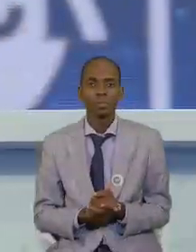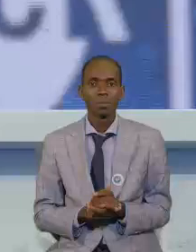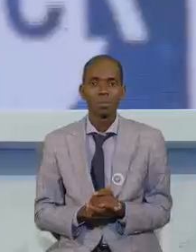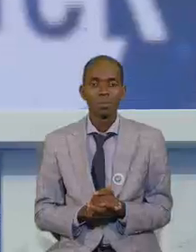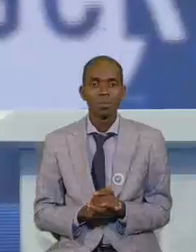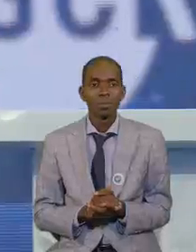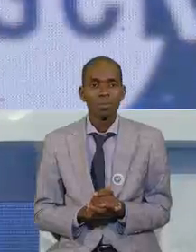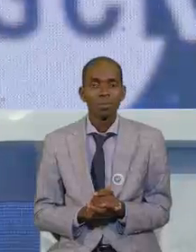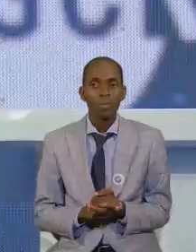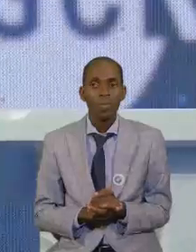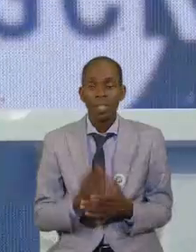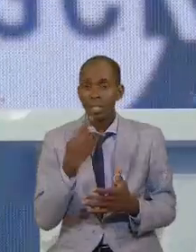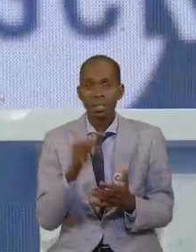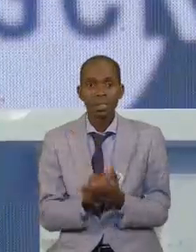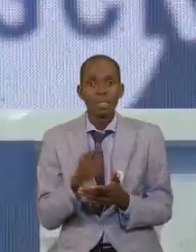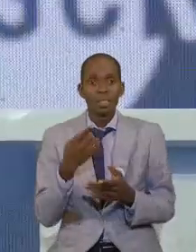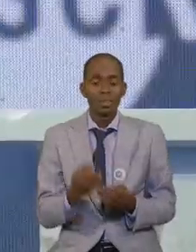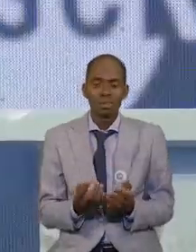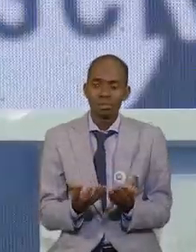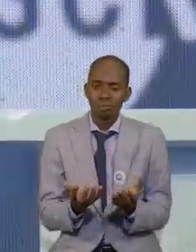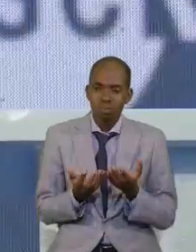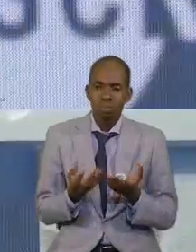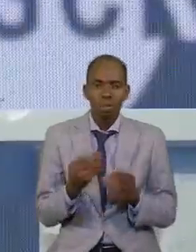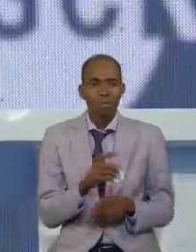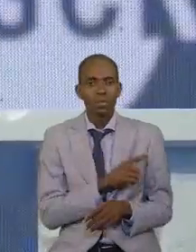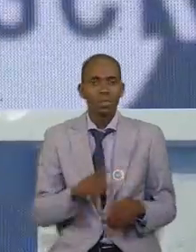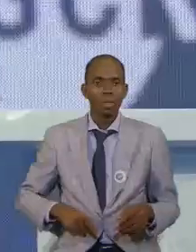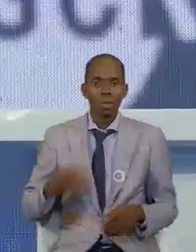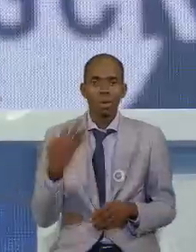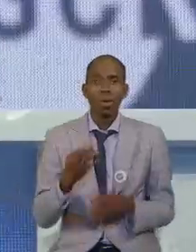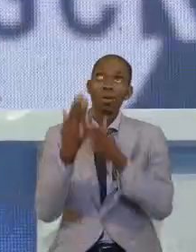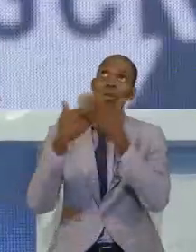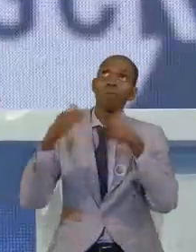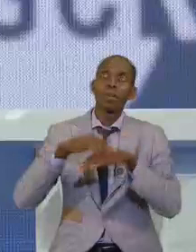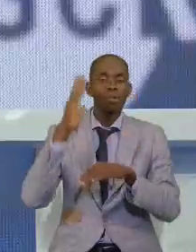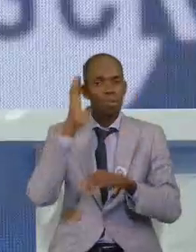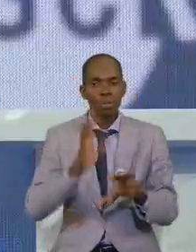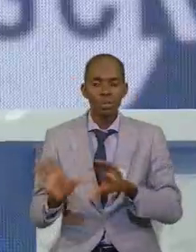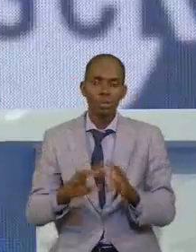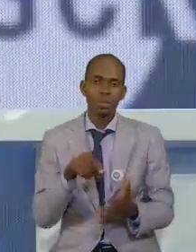And then it says, and the zeal of the Lord of hosts shall perform this.